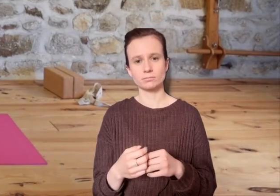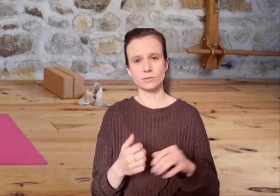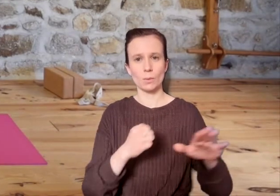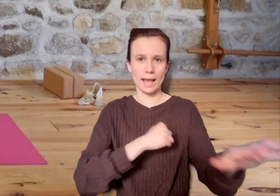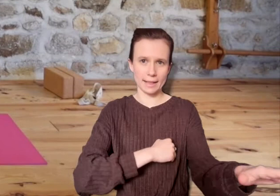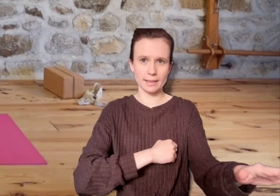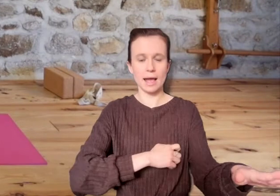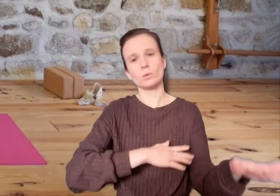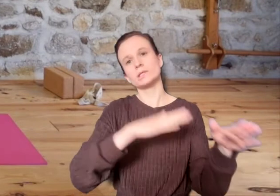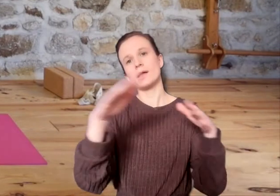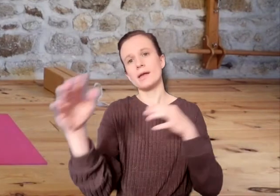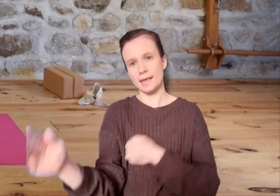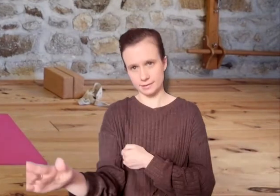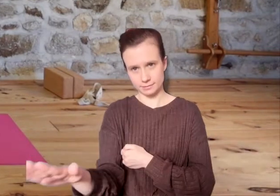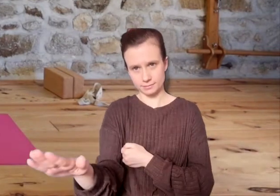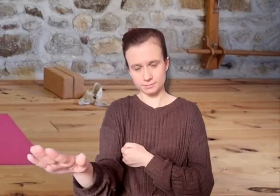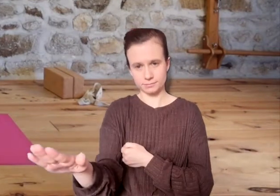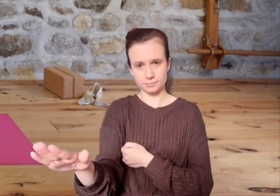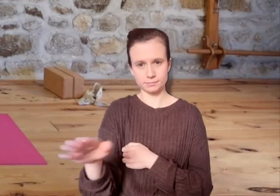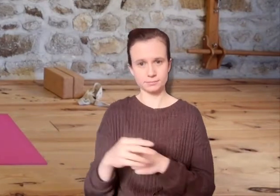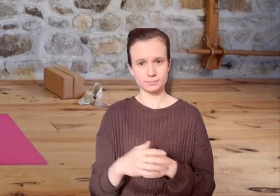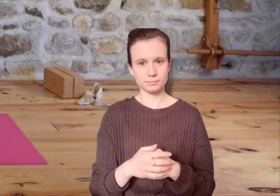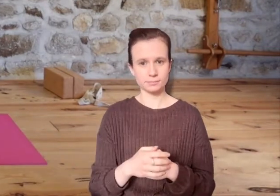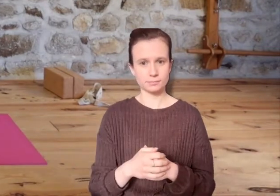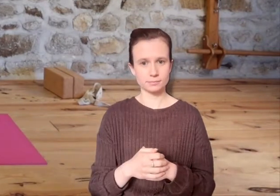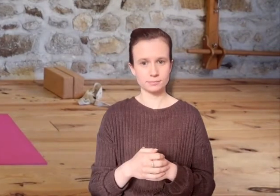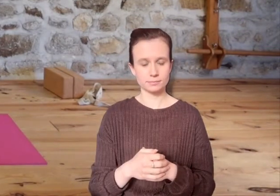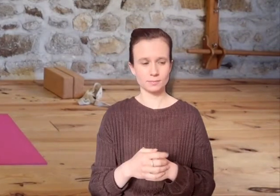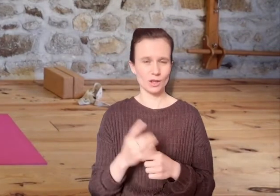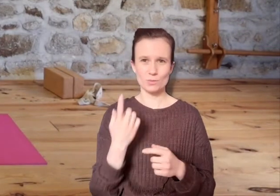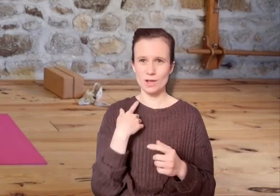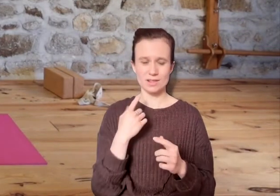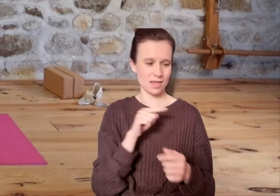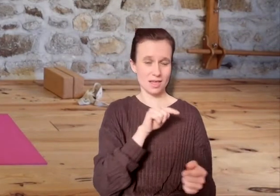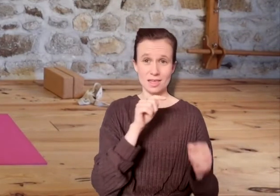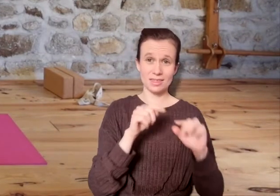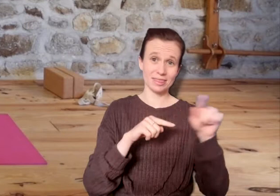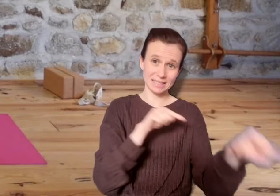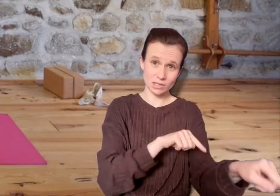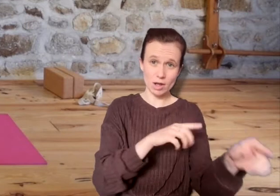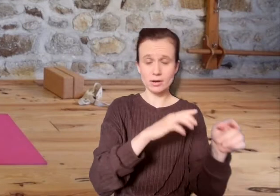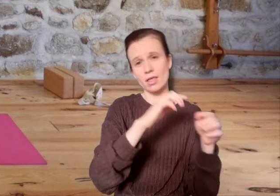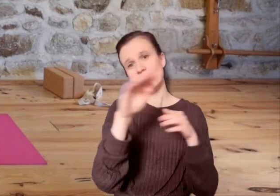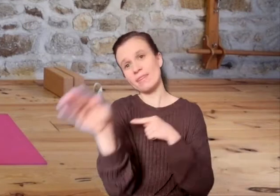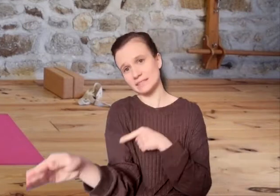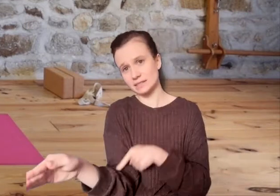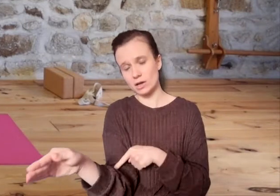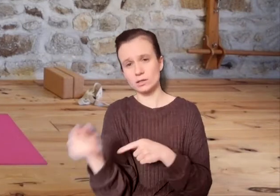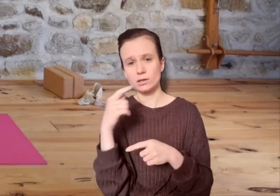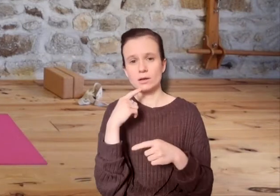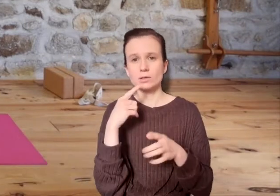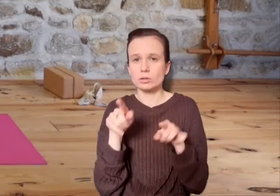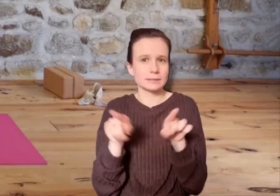we're going to place the left foot on the inner thigh of the right leg. Now, your sides are never going to feel the same. You may have noticed